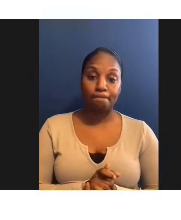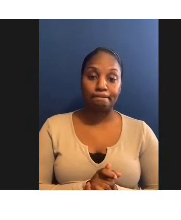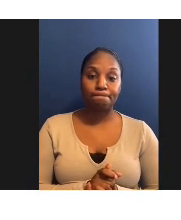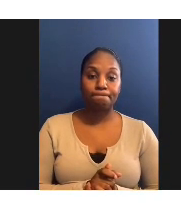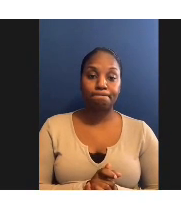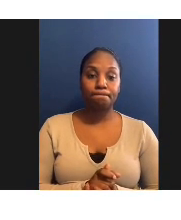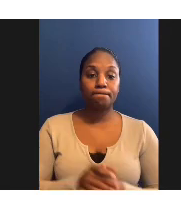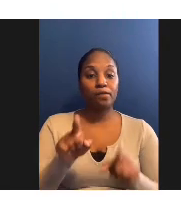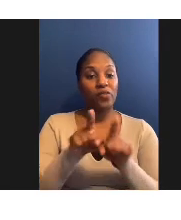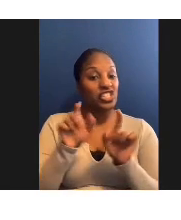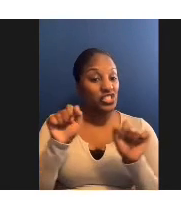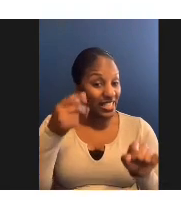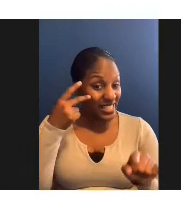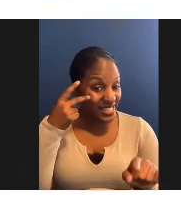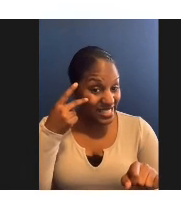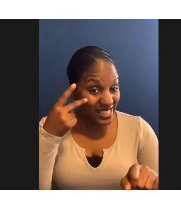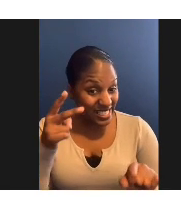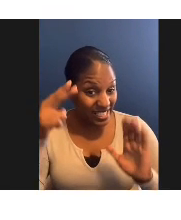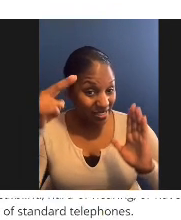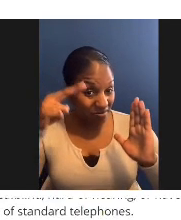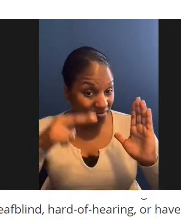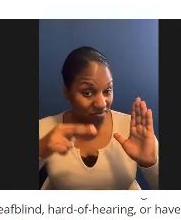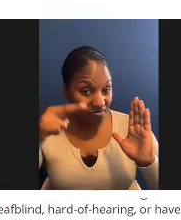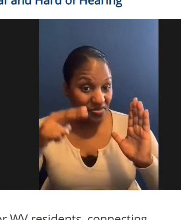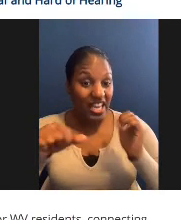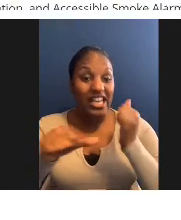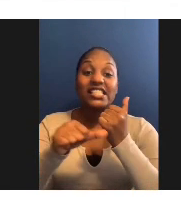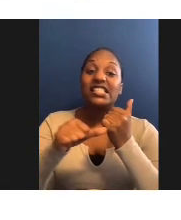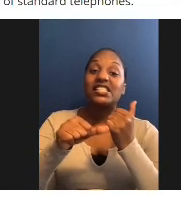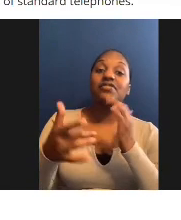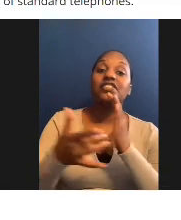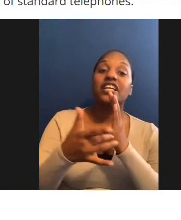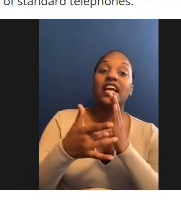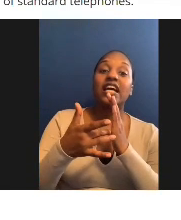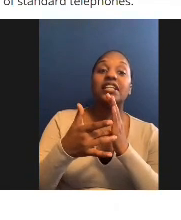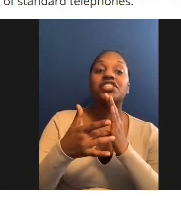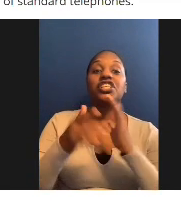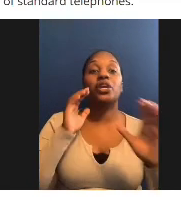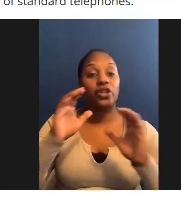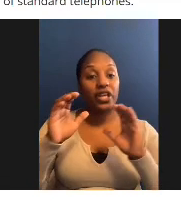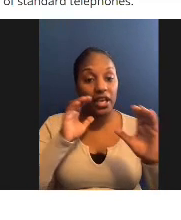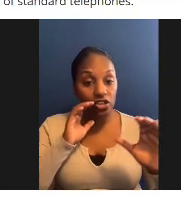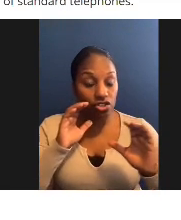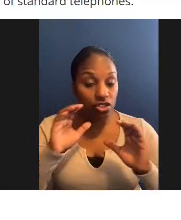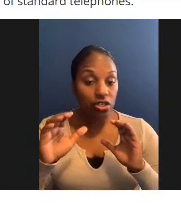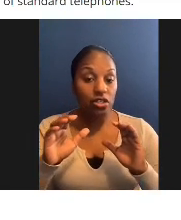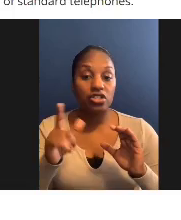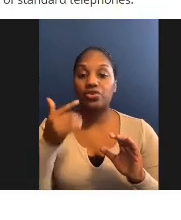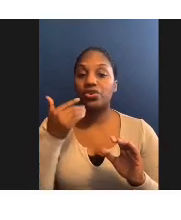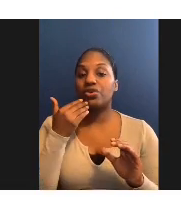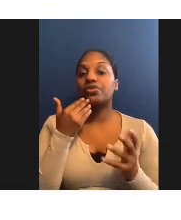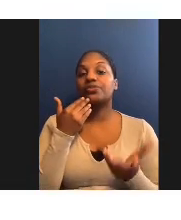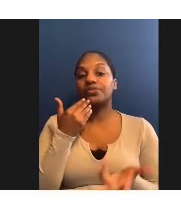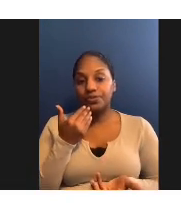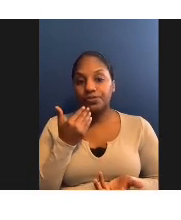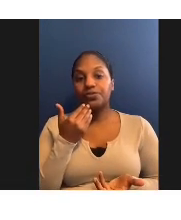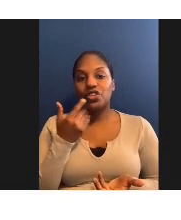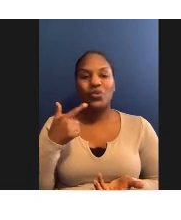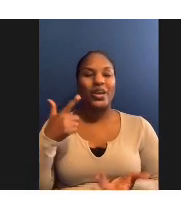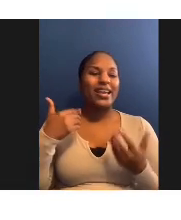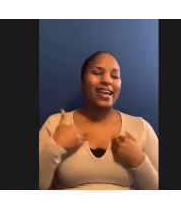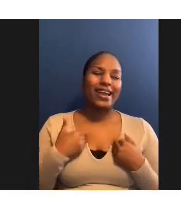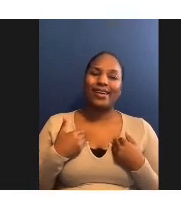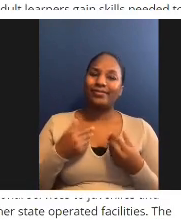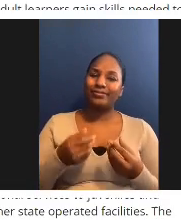As you can see, assistive technology, communication, you know, we just have tons of